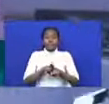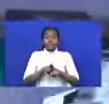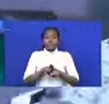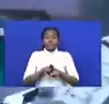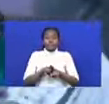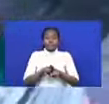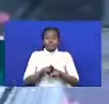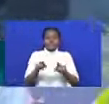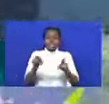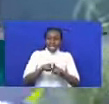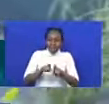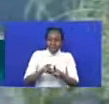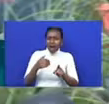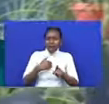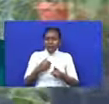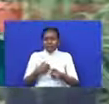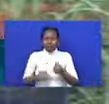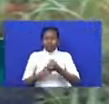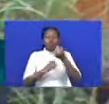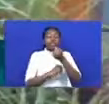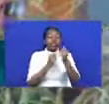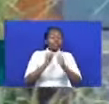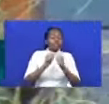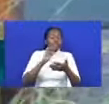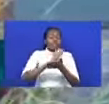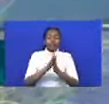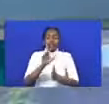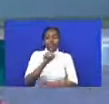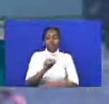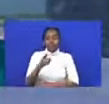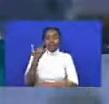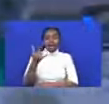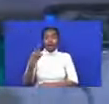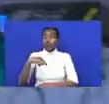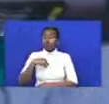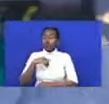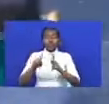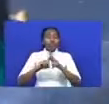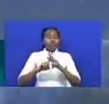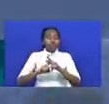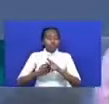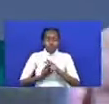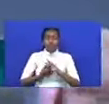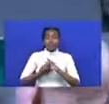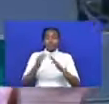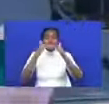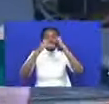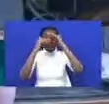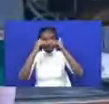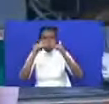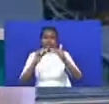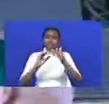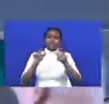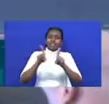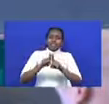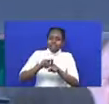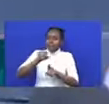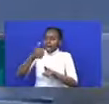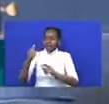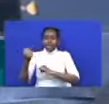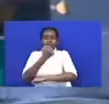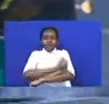the way down to tertiary, to primary, even to kindergarten education. So that